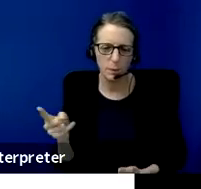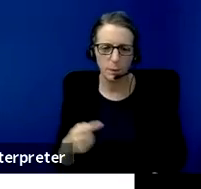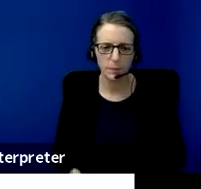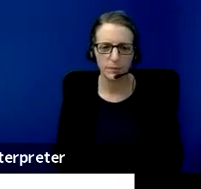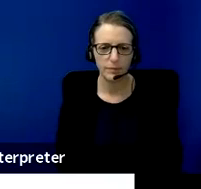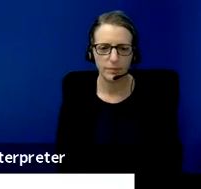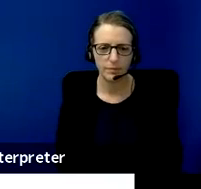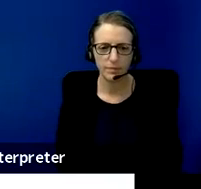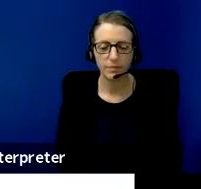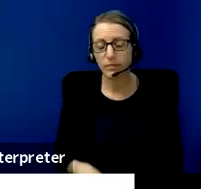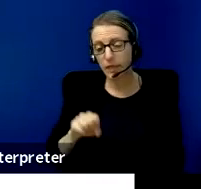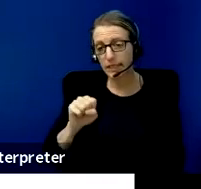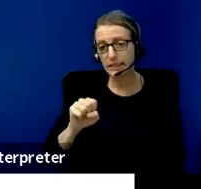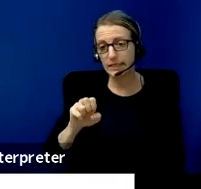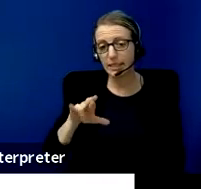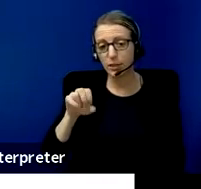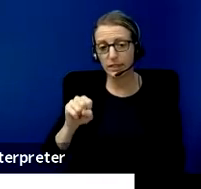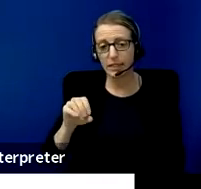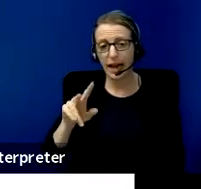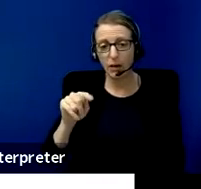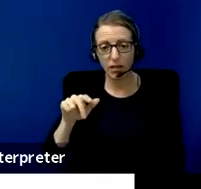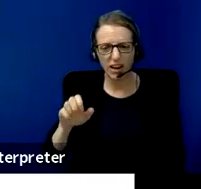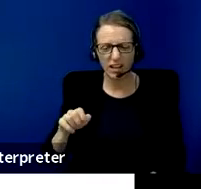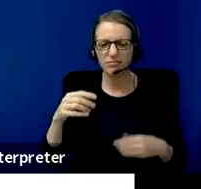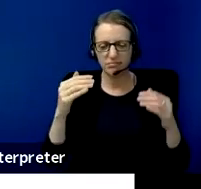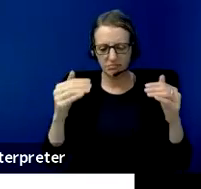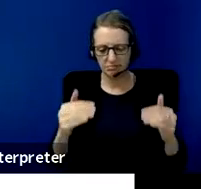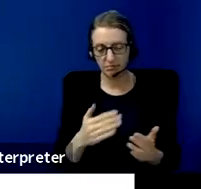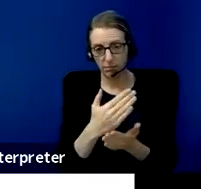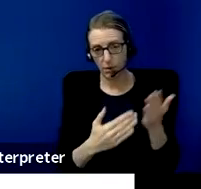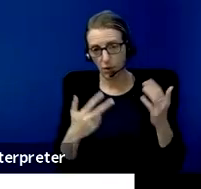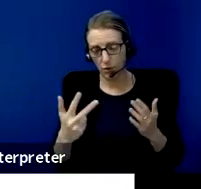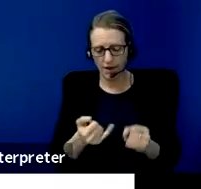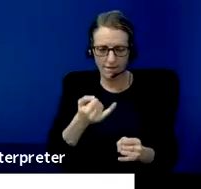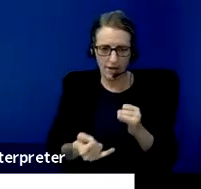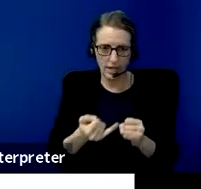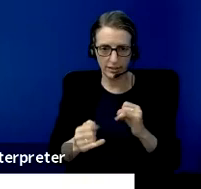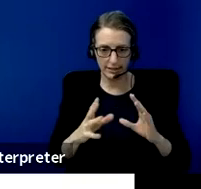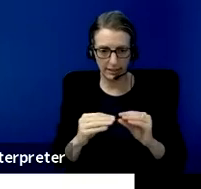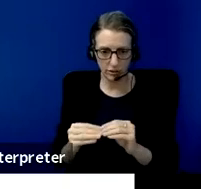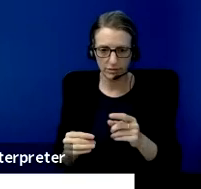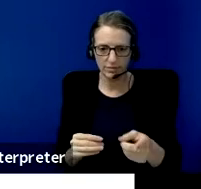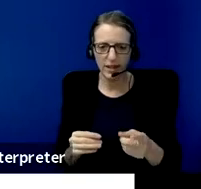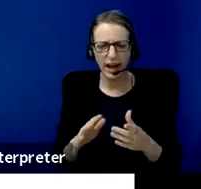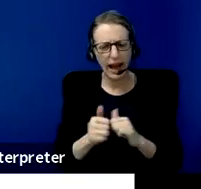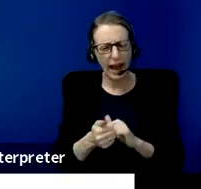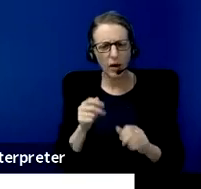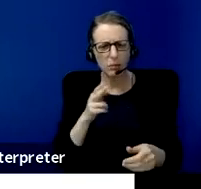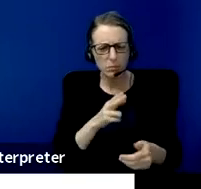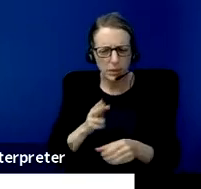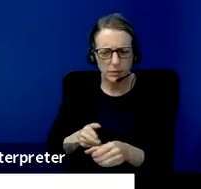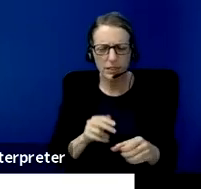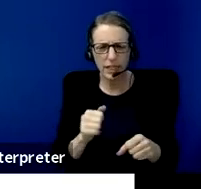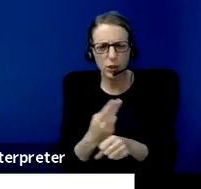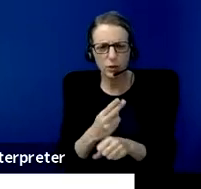Our series outline today, we are on part 3. This is our final session, which addresses how participants can use their learning management system